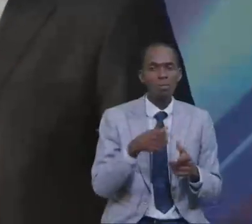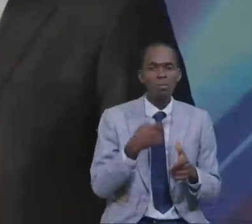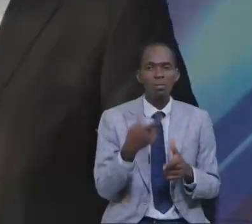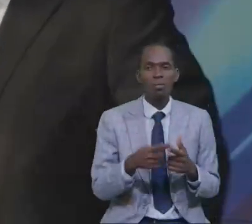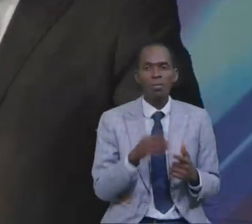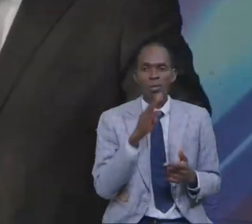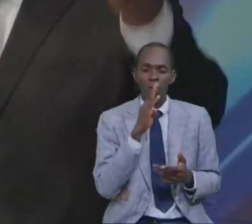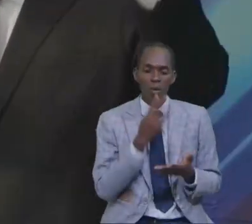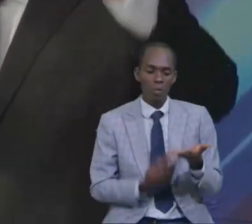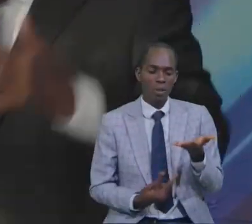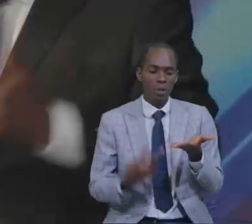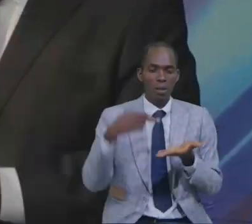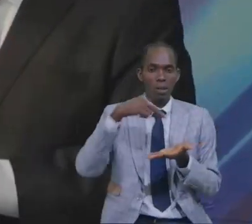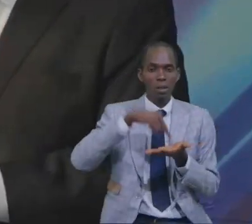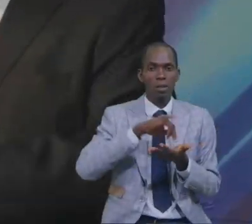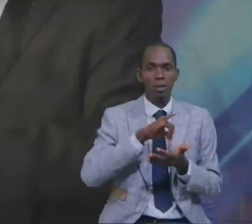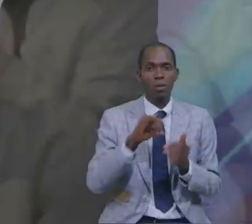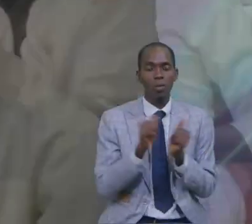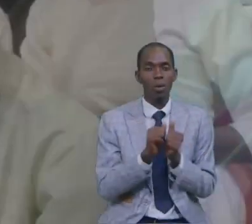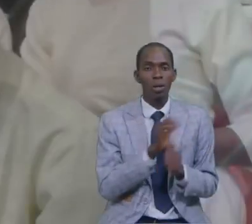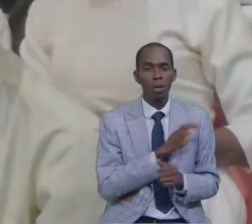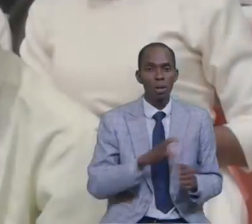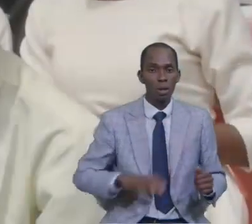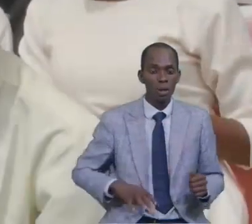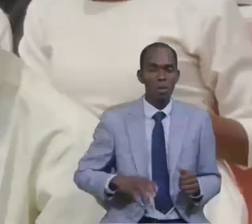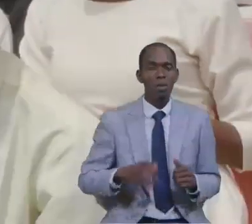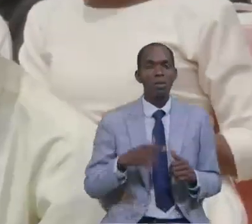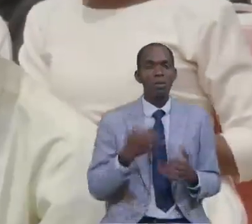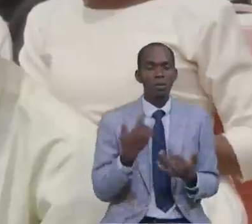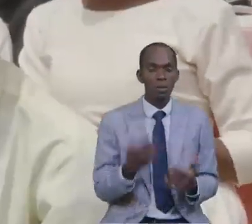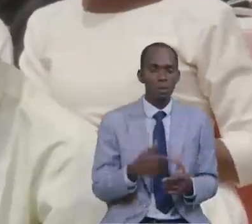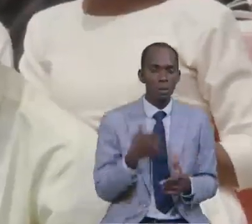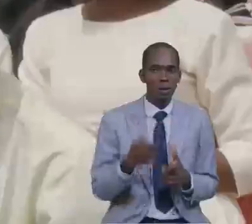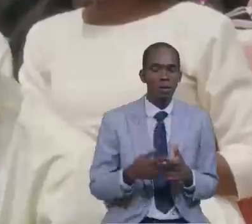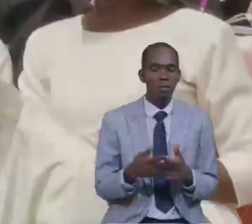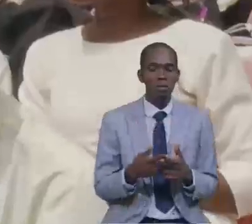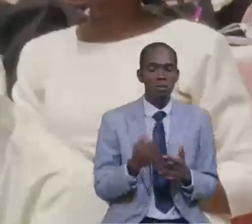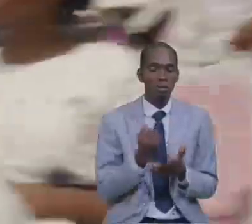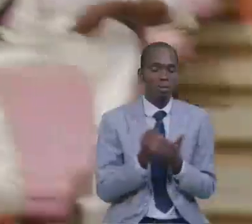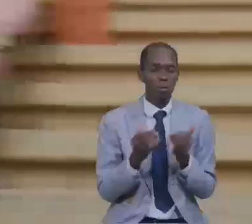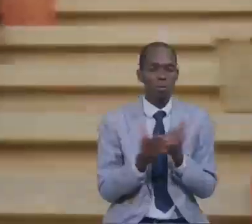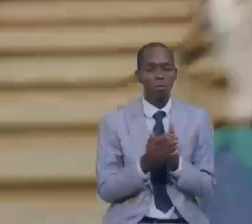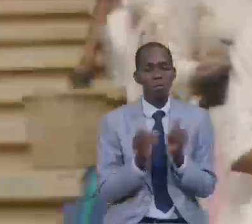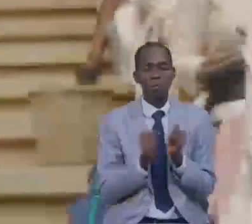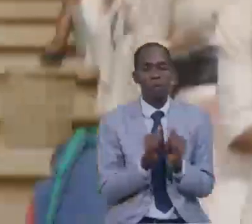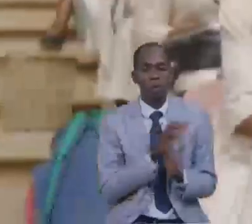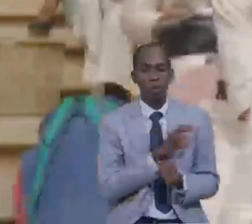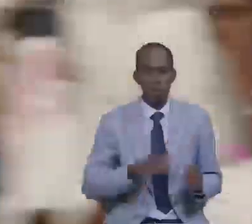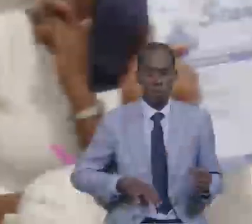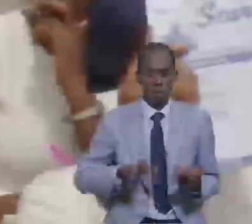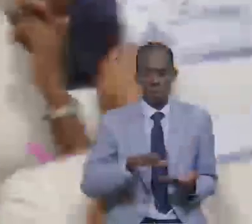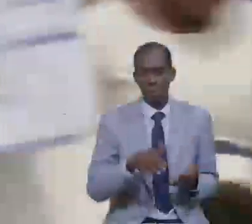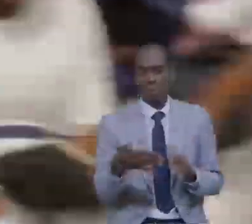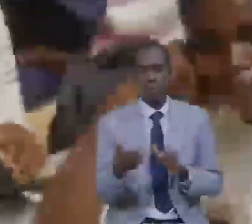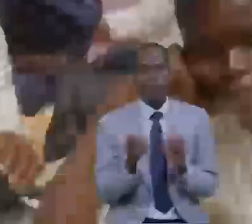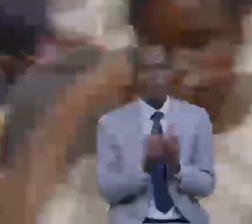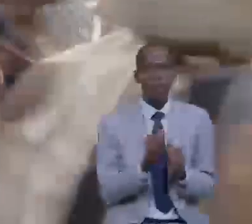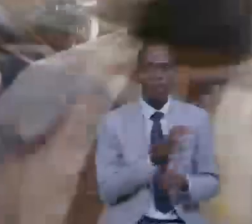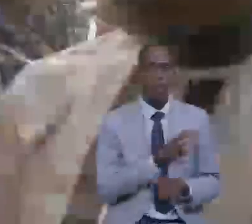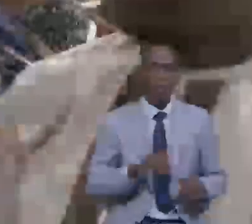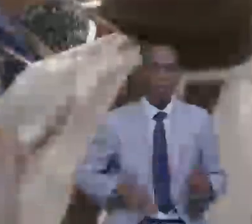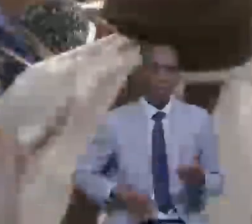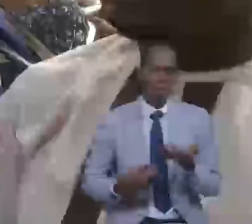Christ, risen with Christ, seek those things which are above. Your affection